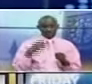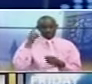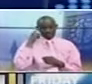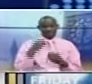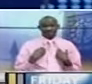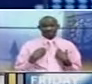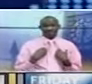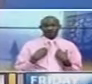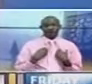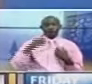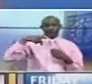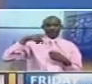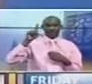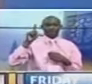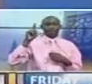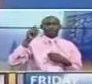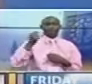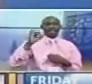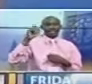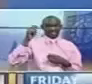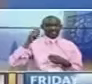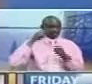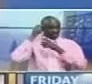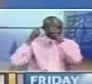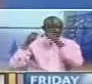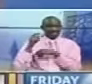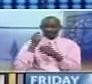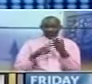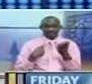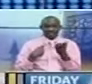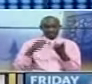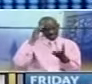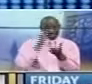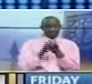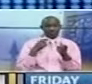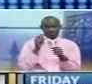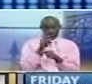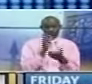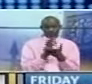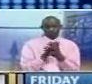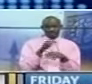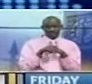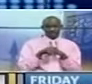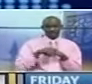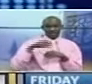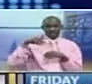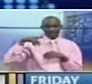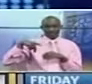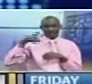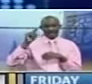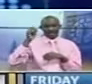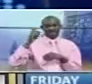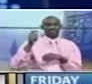have for the hair, plating the your hair. Yes. the hair. The British English, believe you me, is plat. I